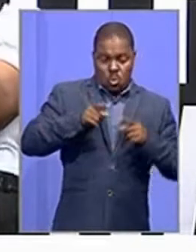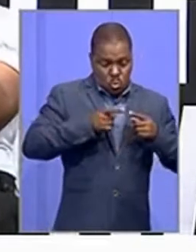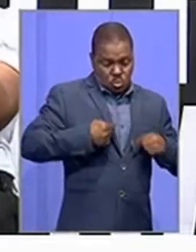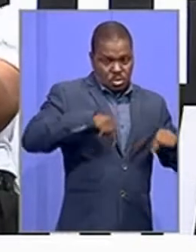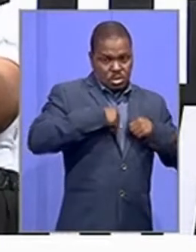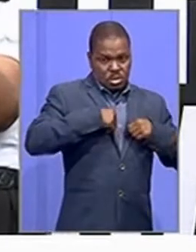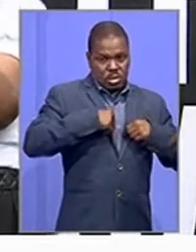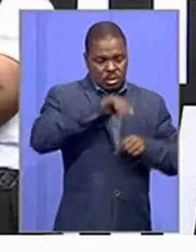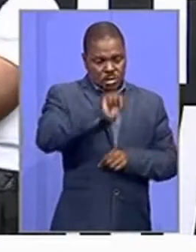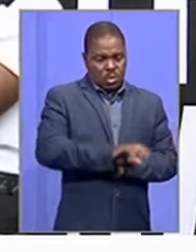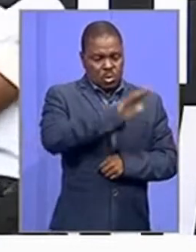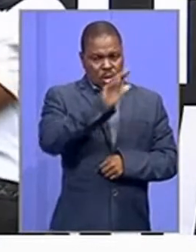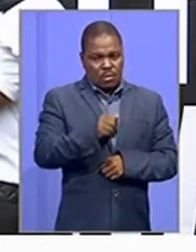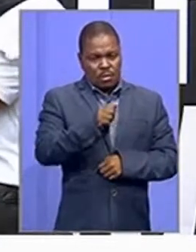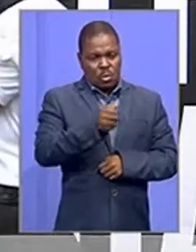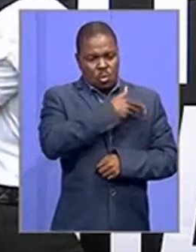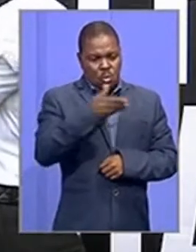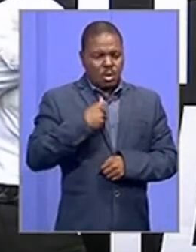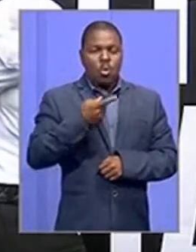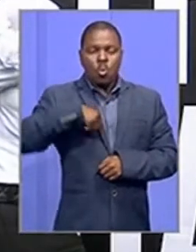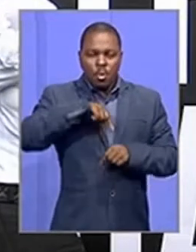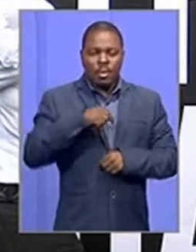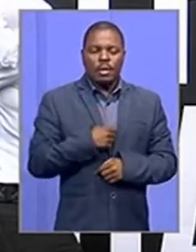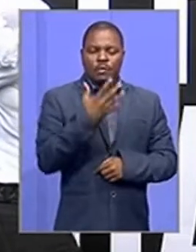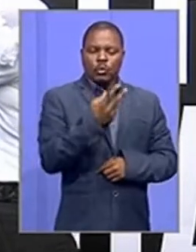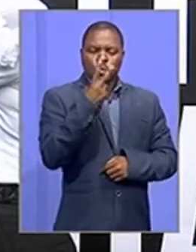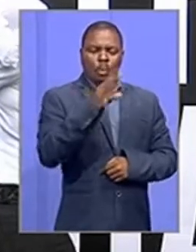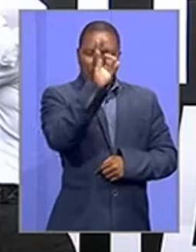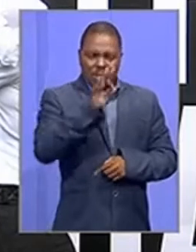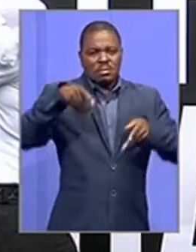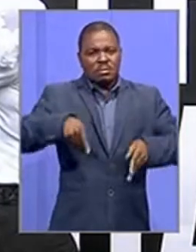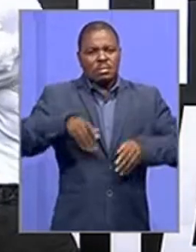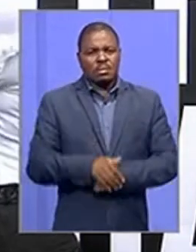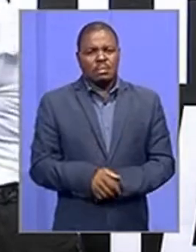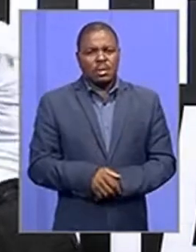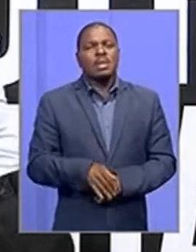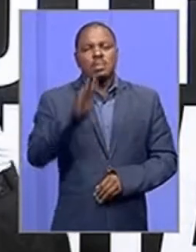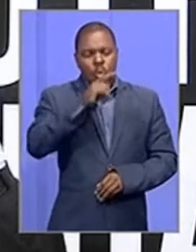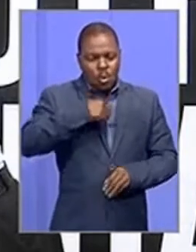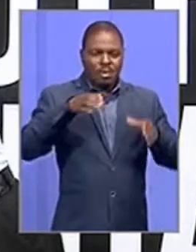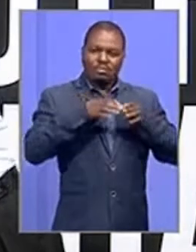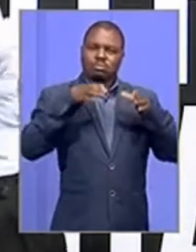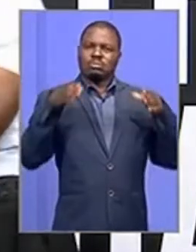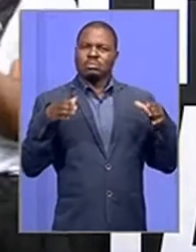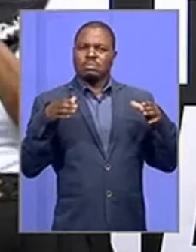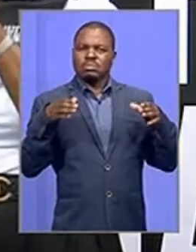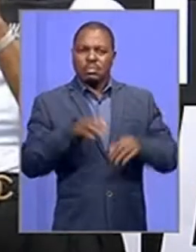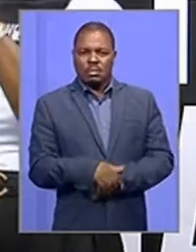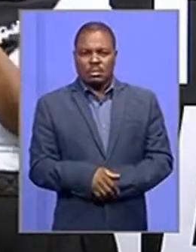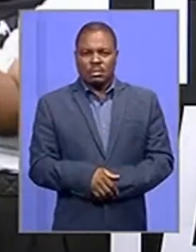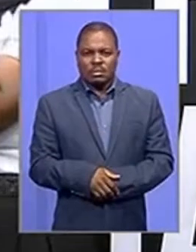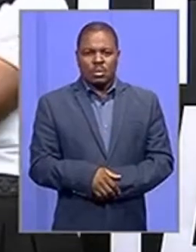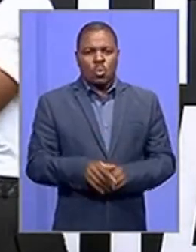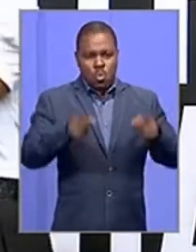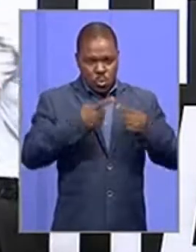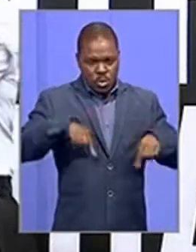women of this country are 52% shareholders, and therefore we are a majority. We